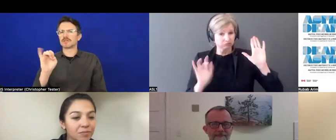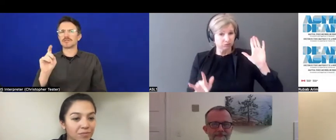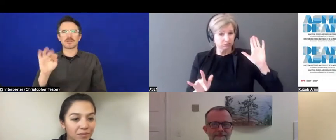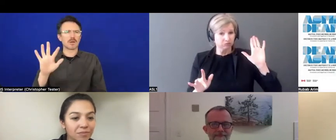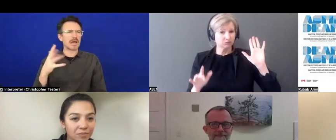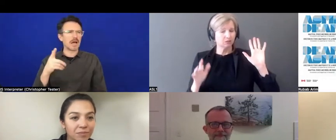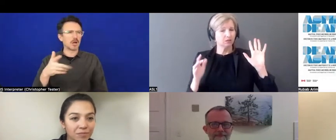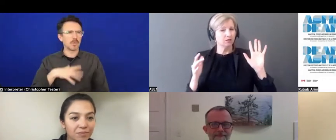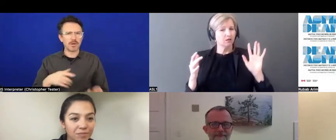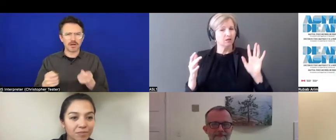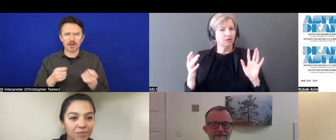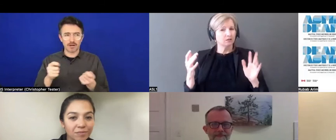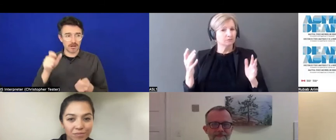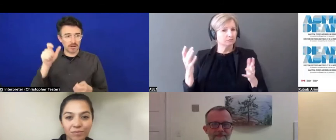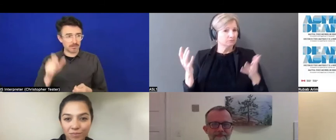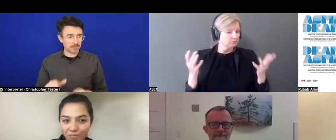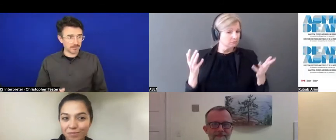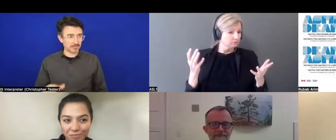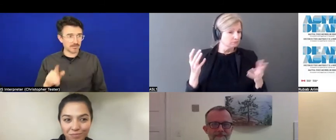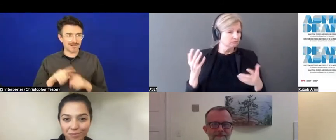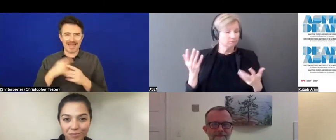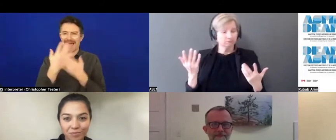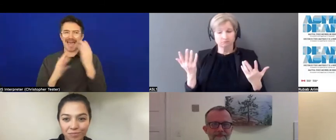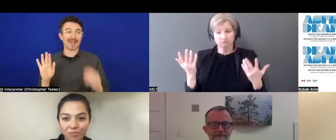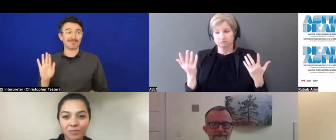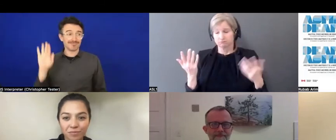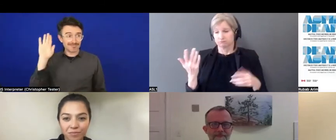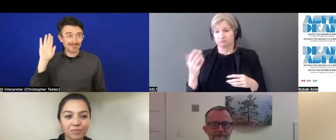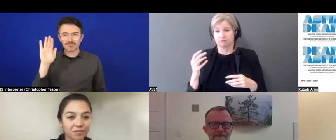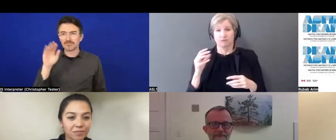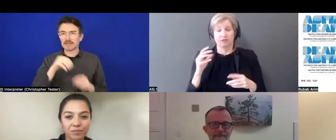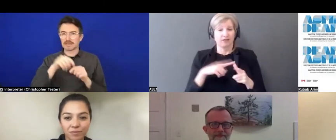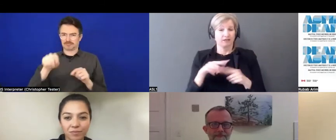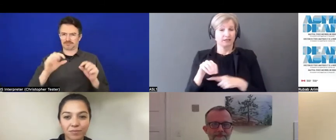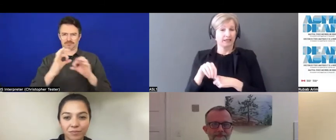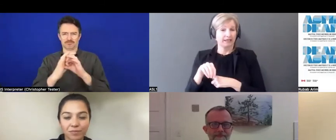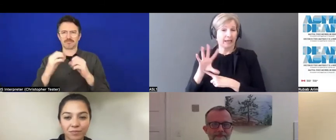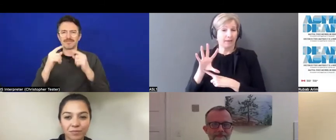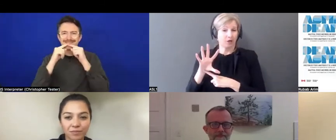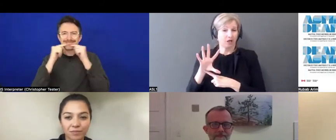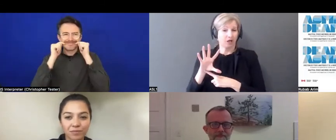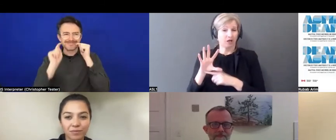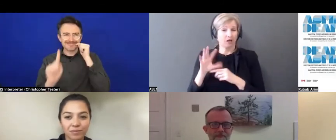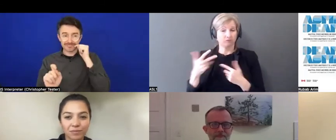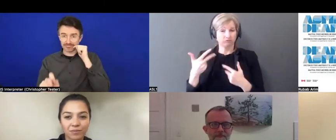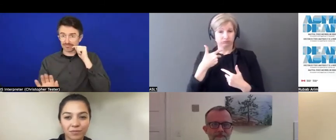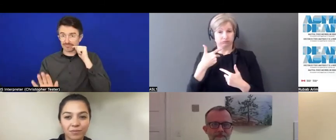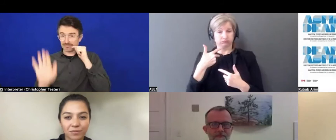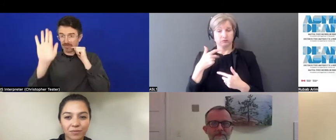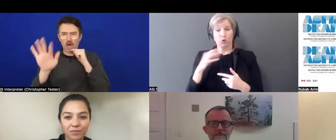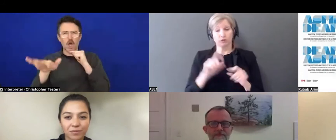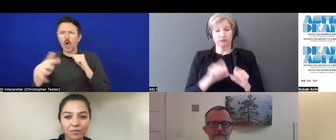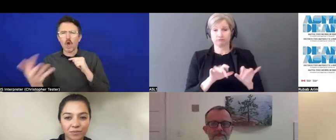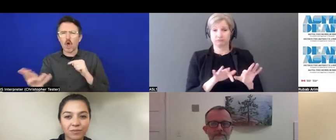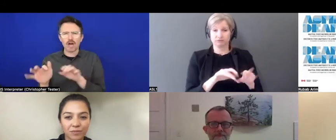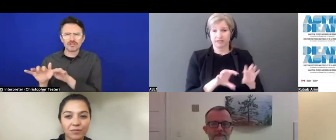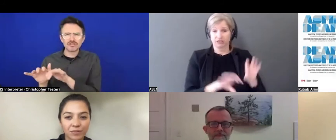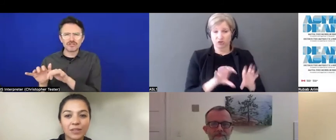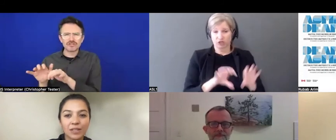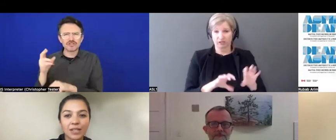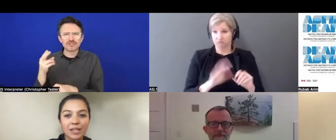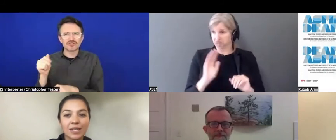feature and either bring their camera on and ask a question or put it in the chat box. Does that